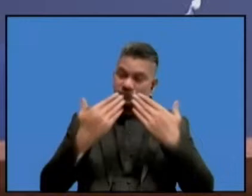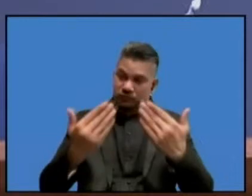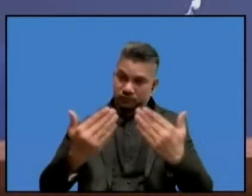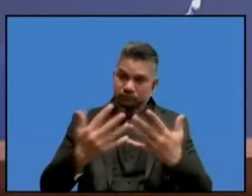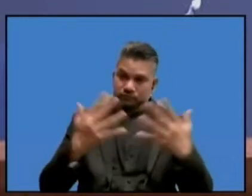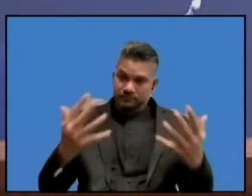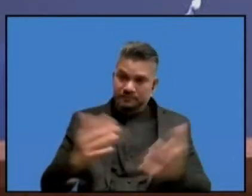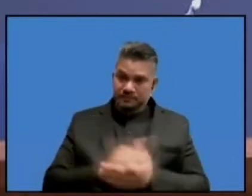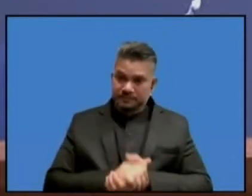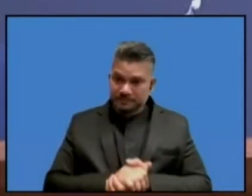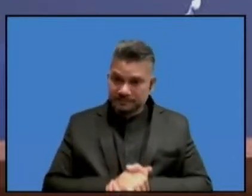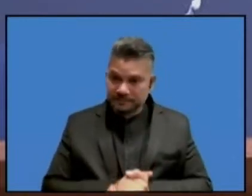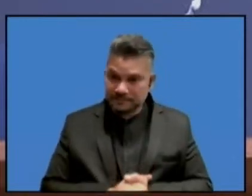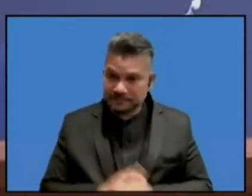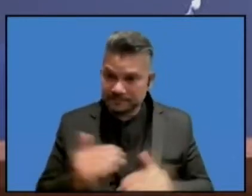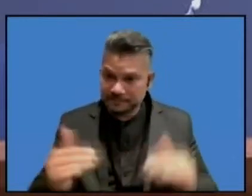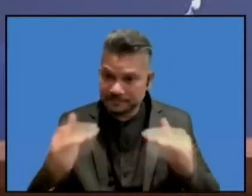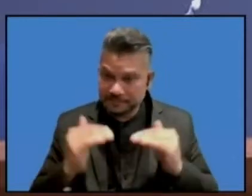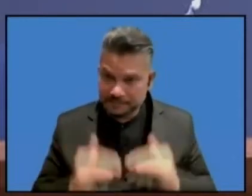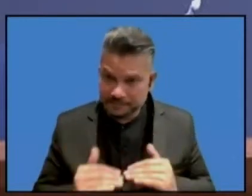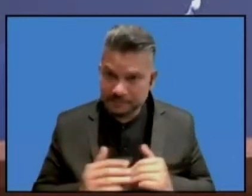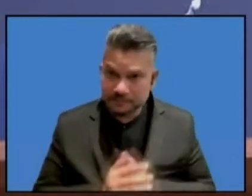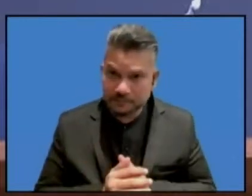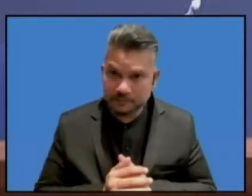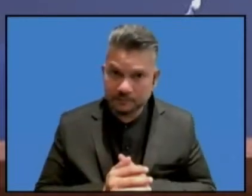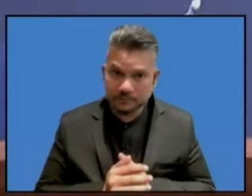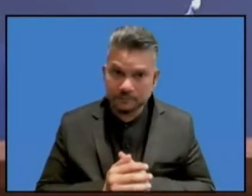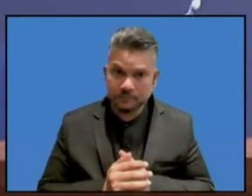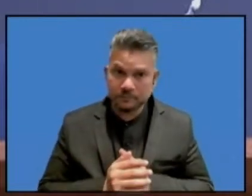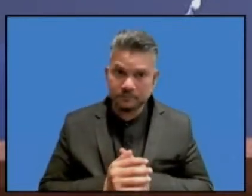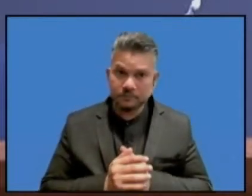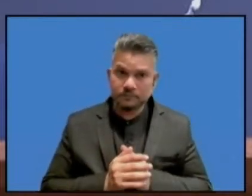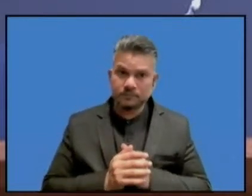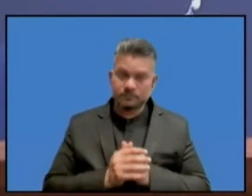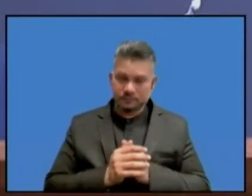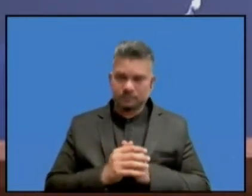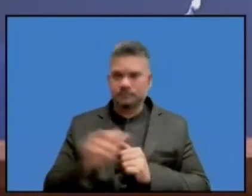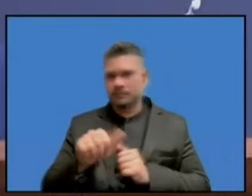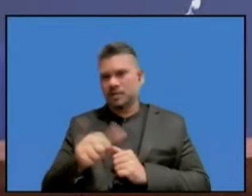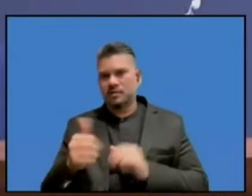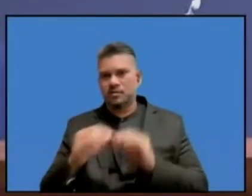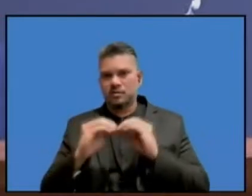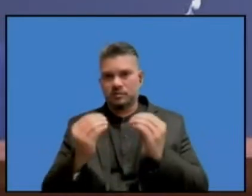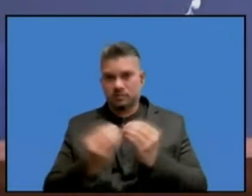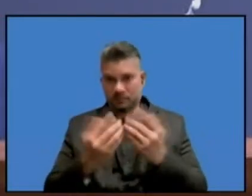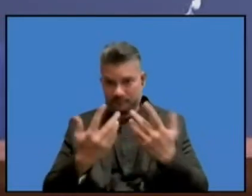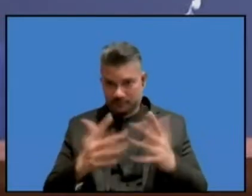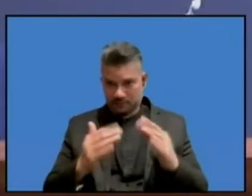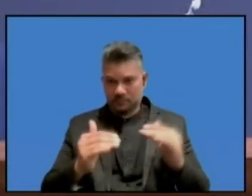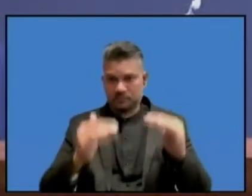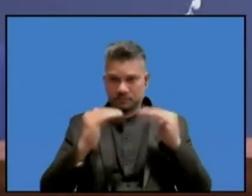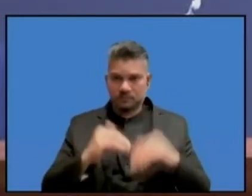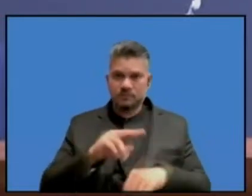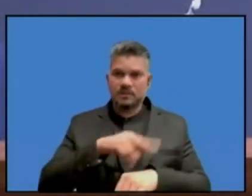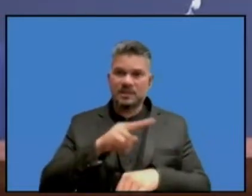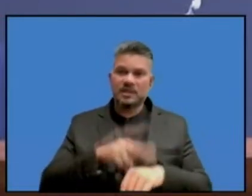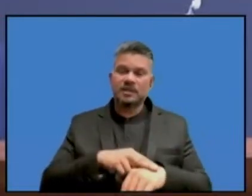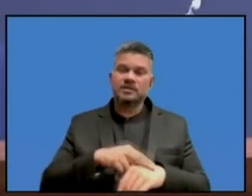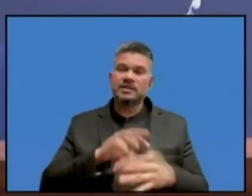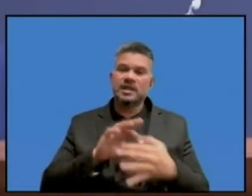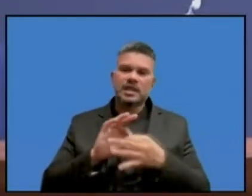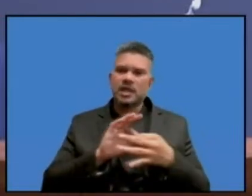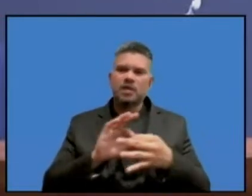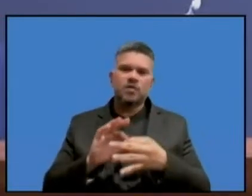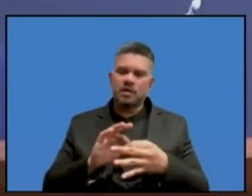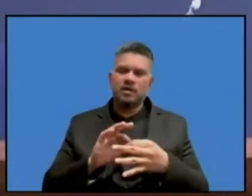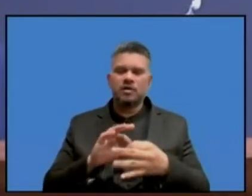And next, may I invite Barenda Migrant, and followed by the National Network for Safe Migration